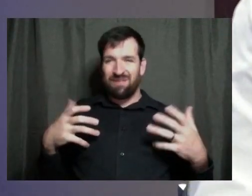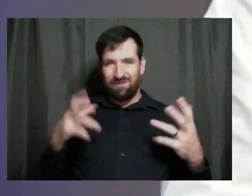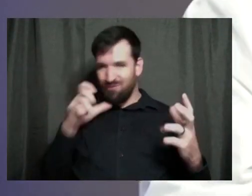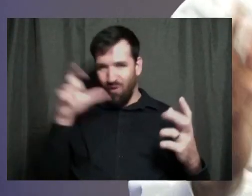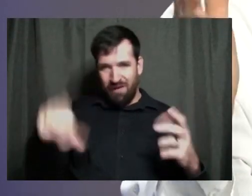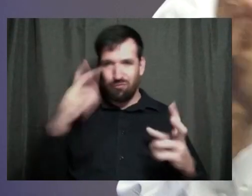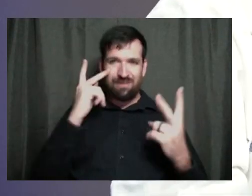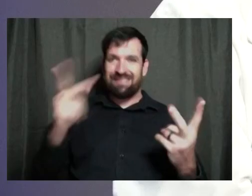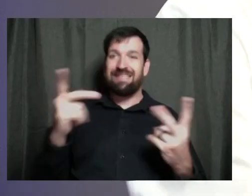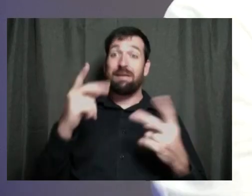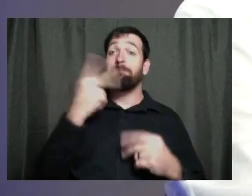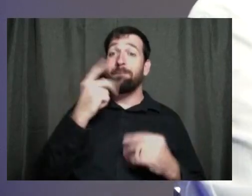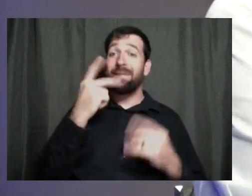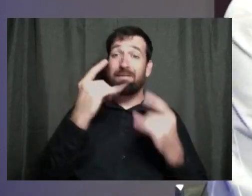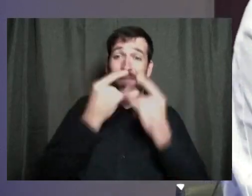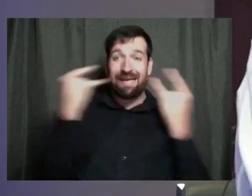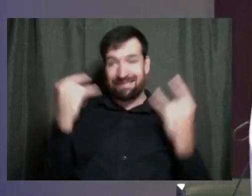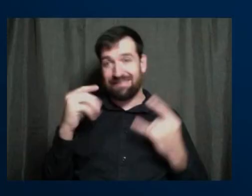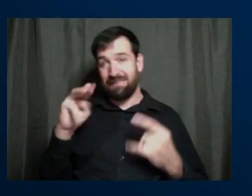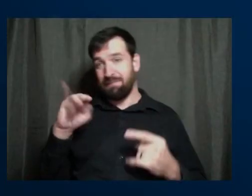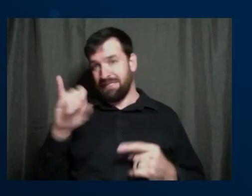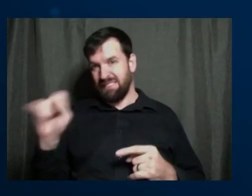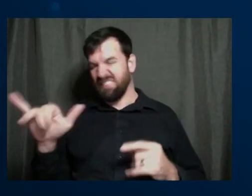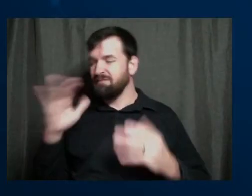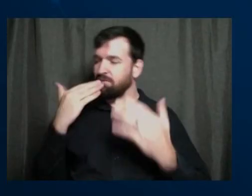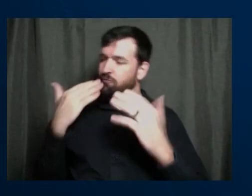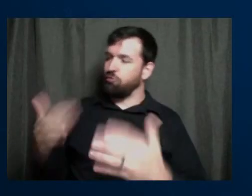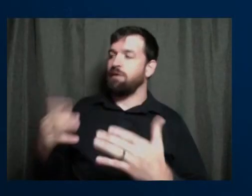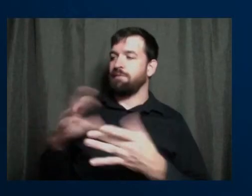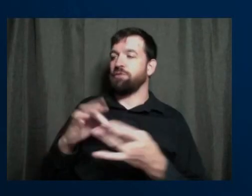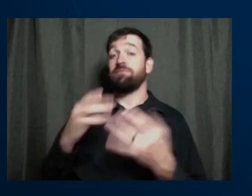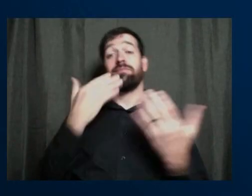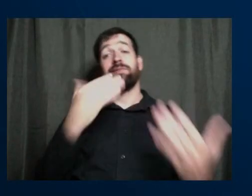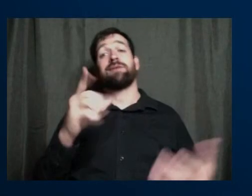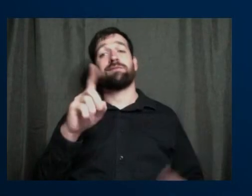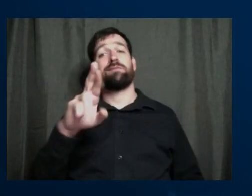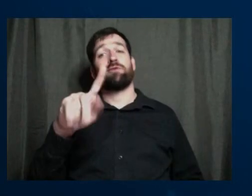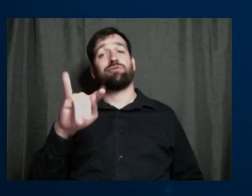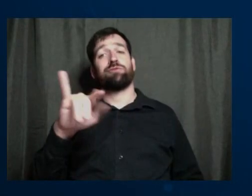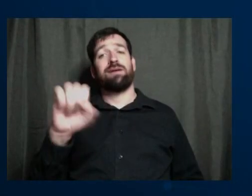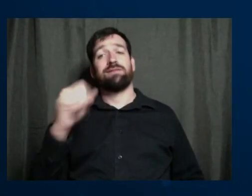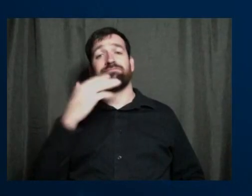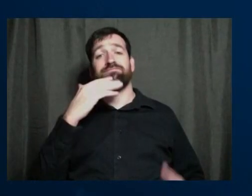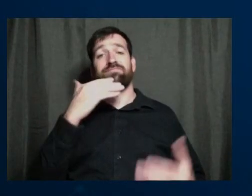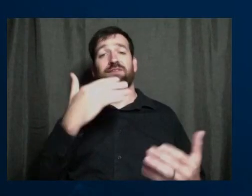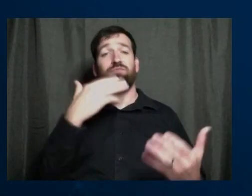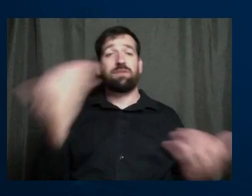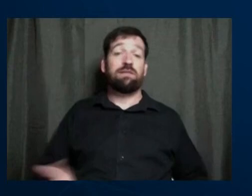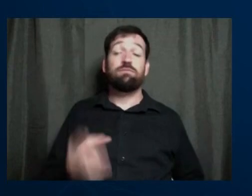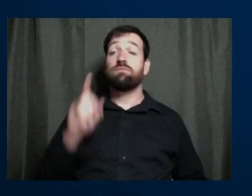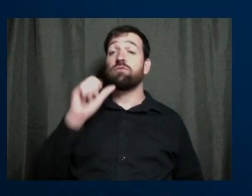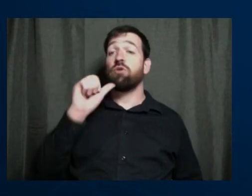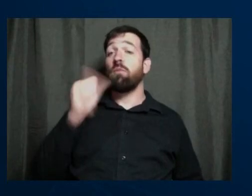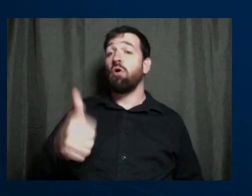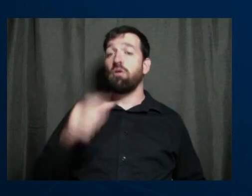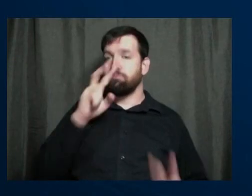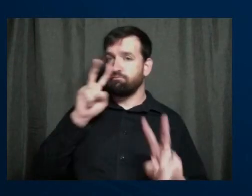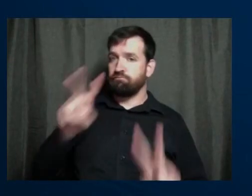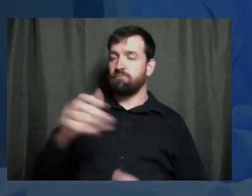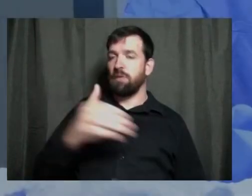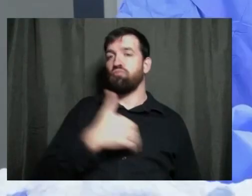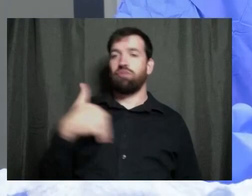Missy's. That will be the best. Great message. I love it. Thanks, Dr. Stites, and thank you all for being with us today. Tomorrow, as we continue to observe Breast Cancer Awareness